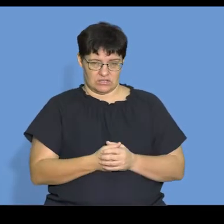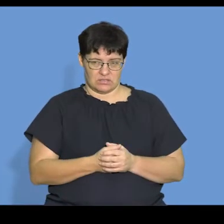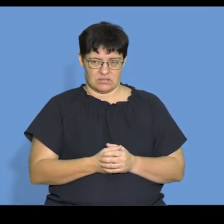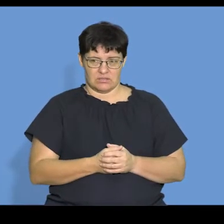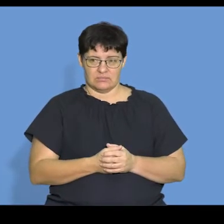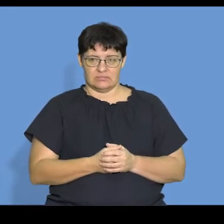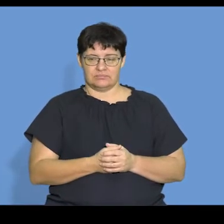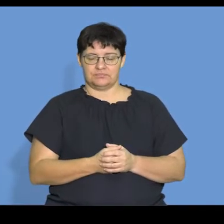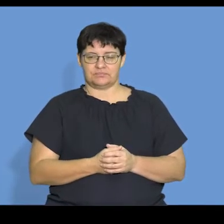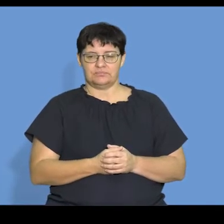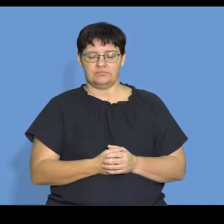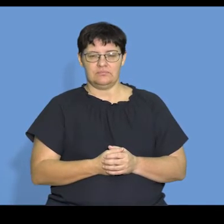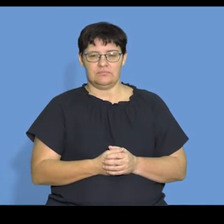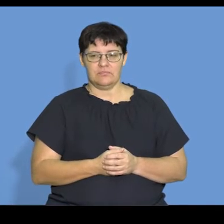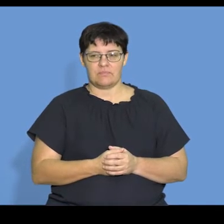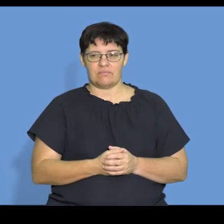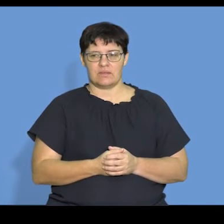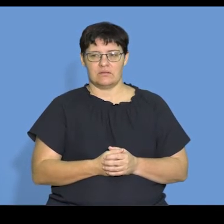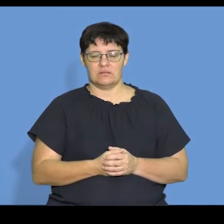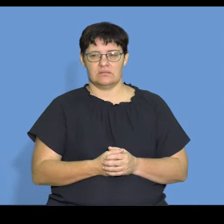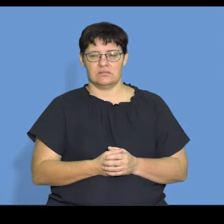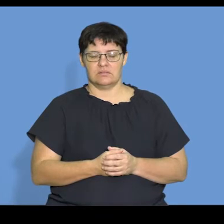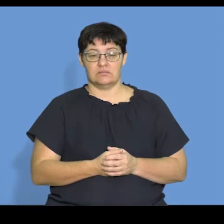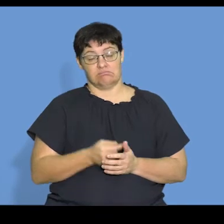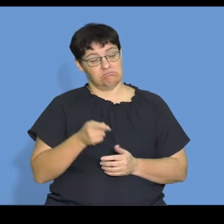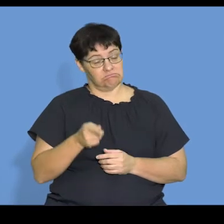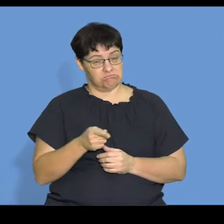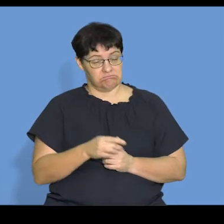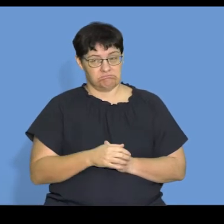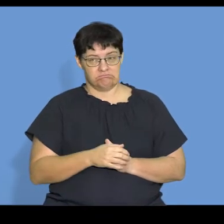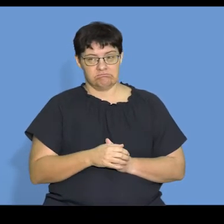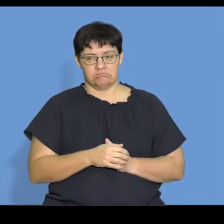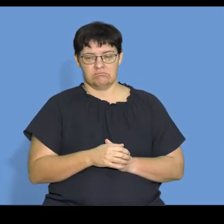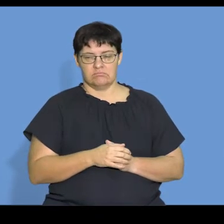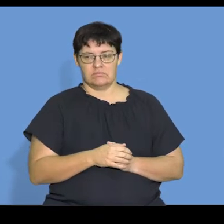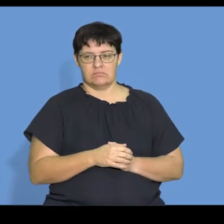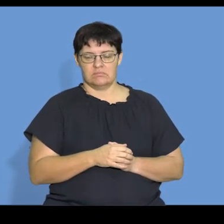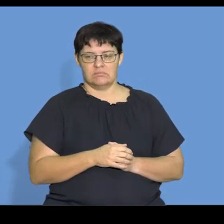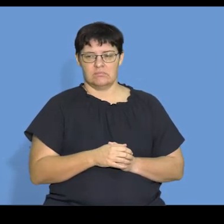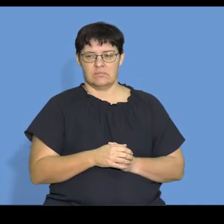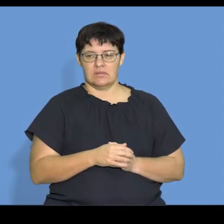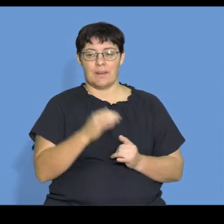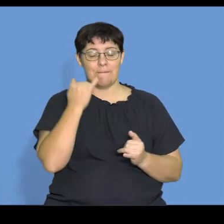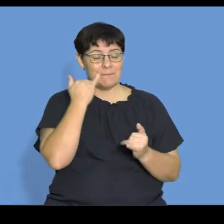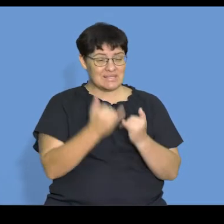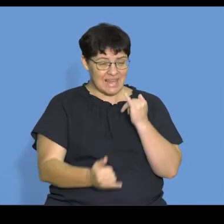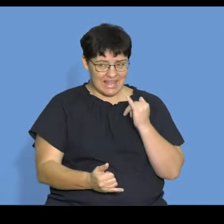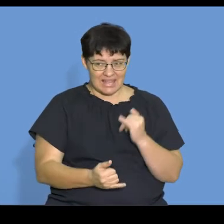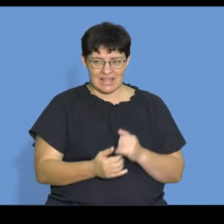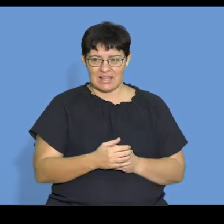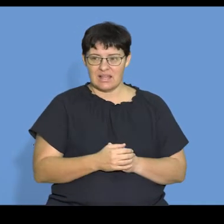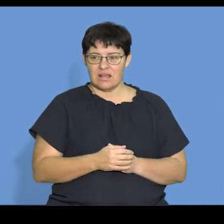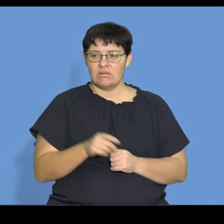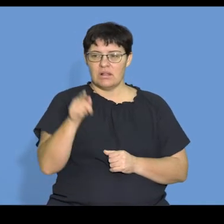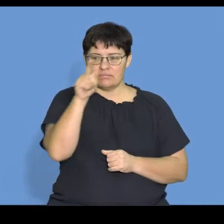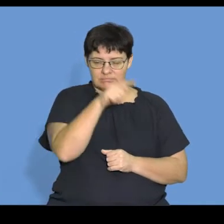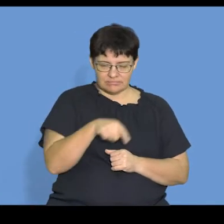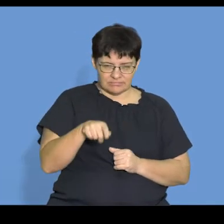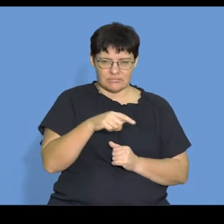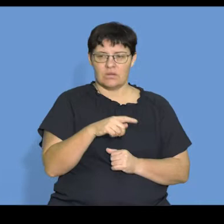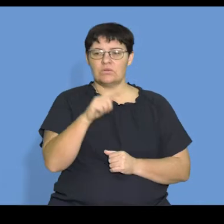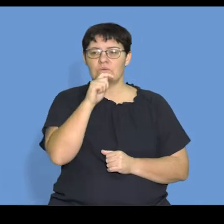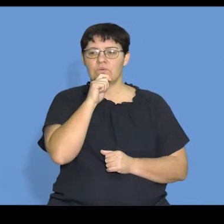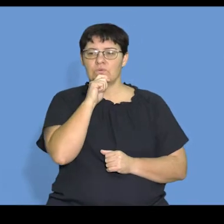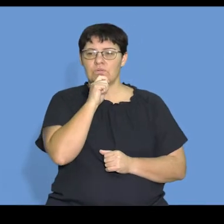factors. Now, here, you see, the mistake that one would make will be to use